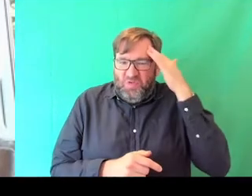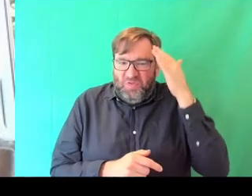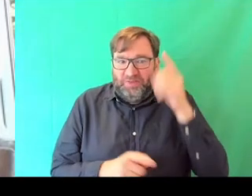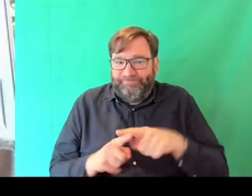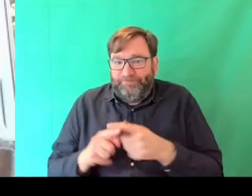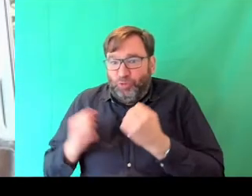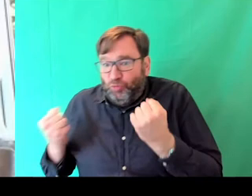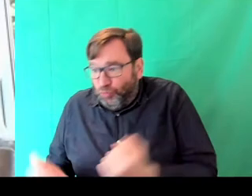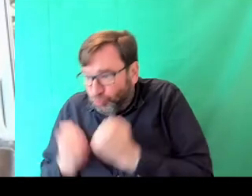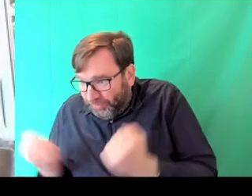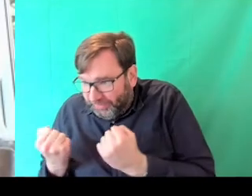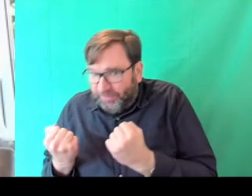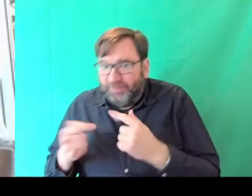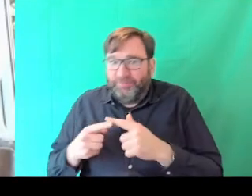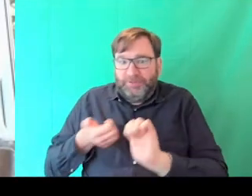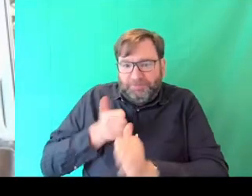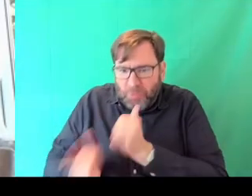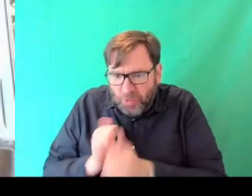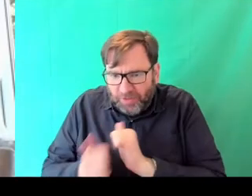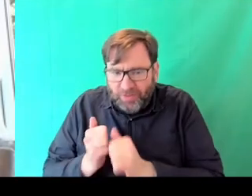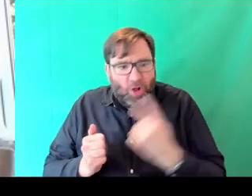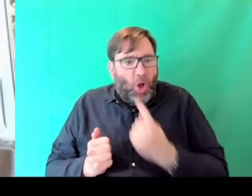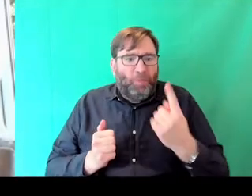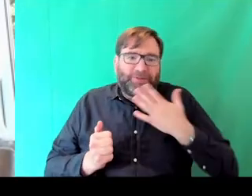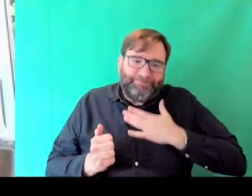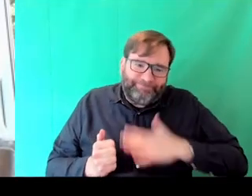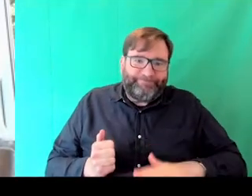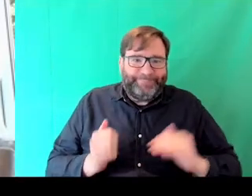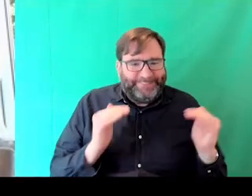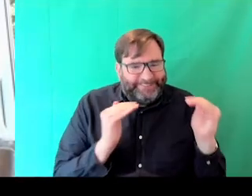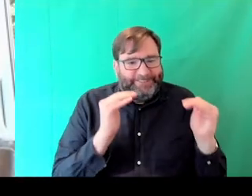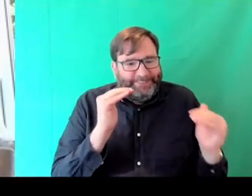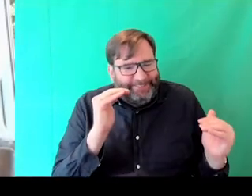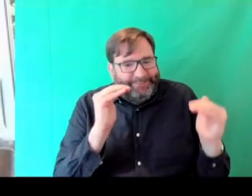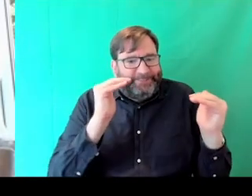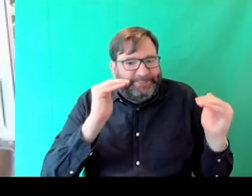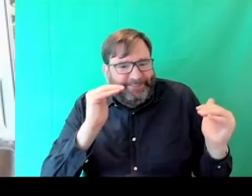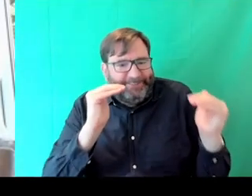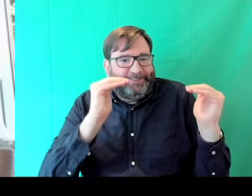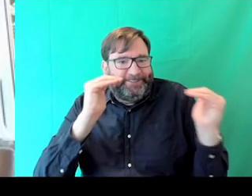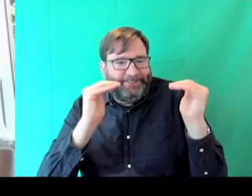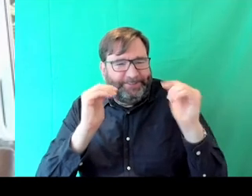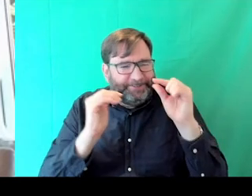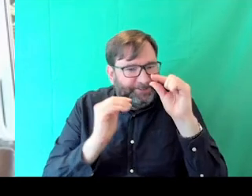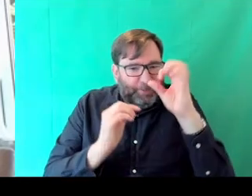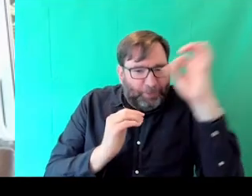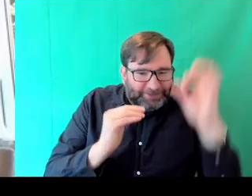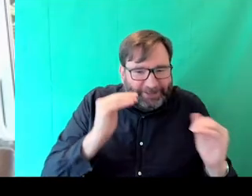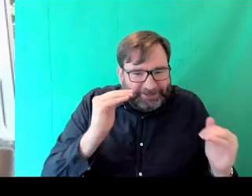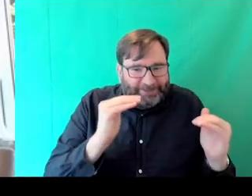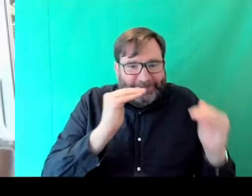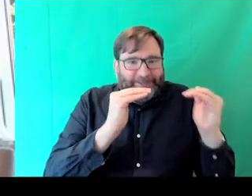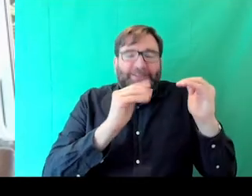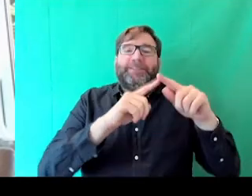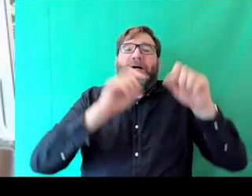actually go out and to look across your business, as broad as it may be, and just to go and see where you can not necessarily just focus